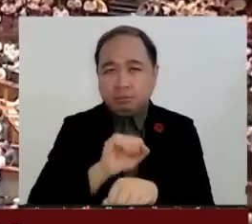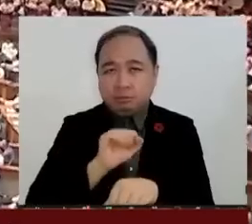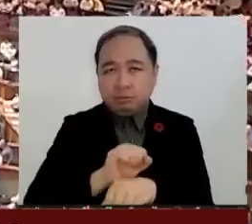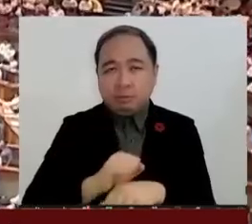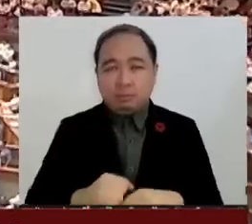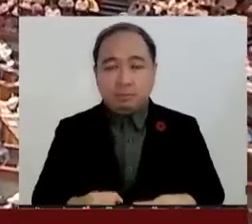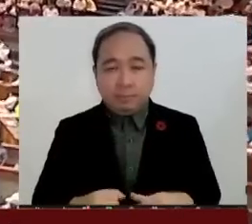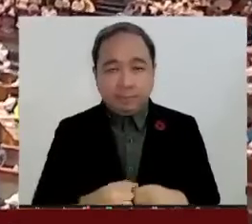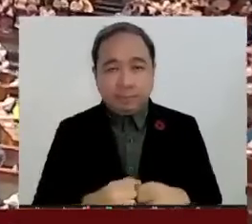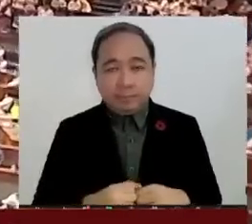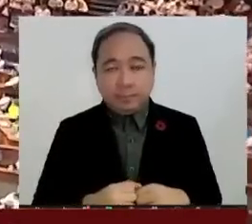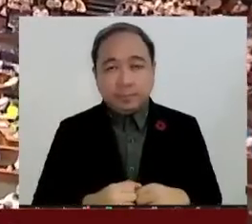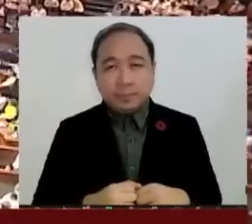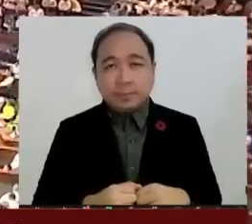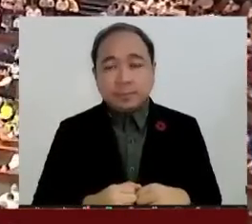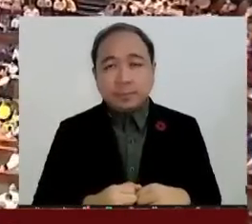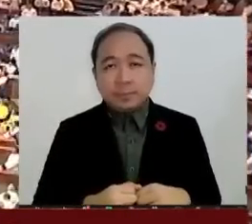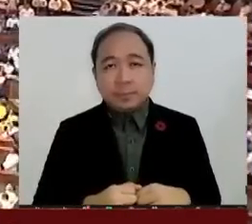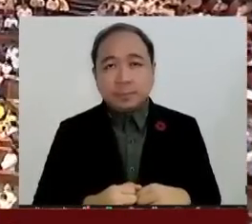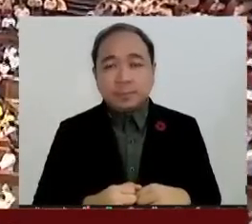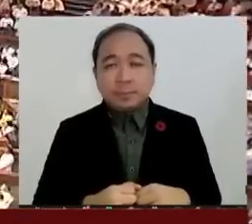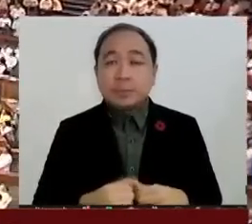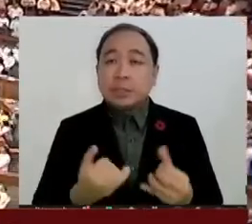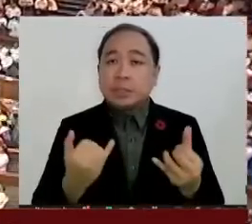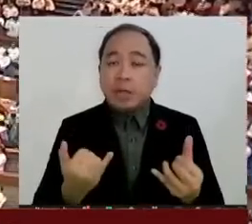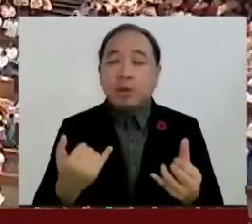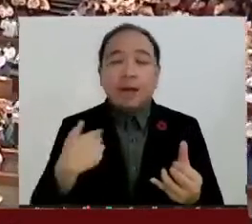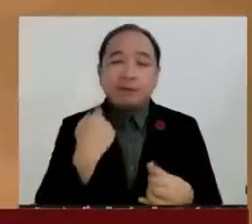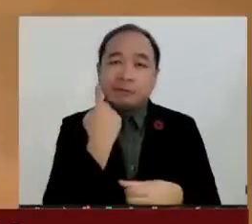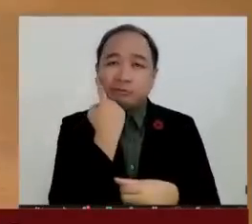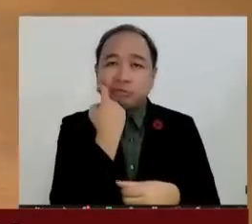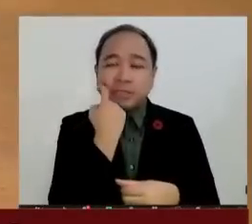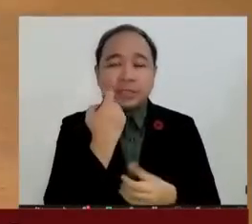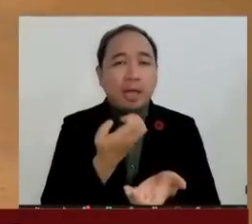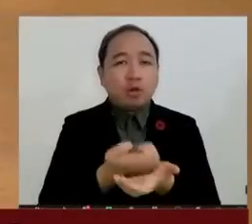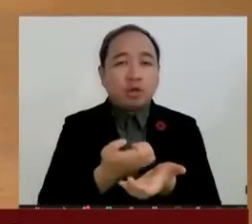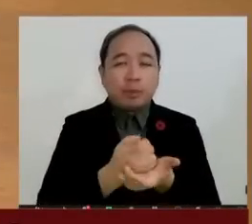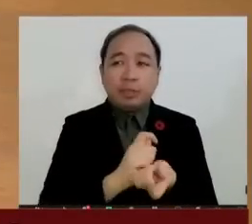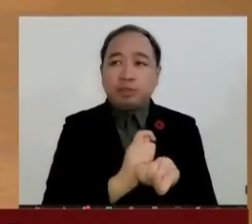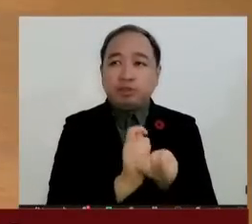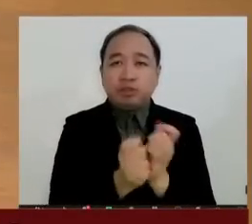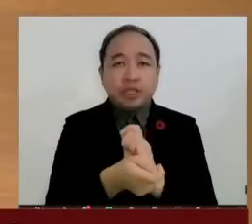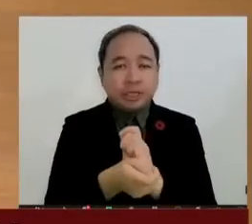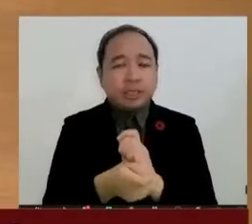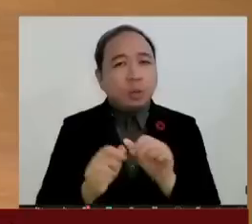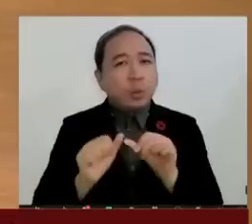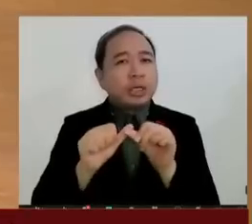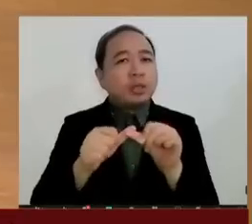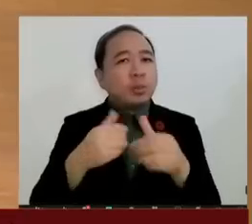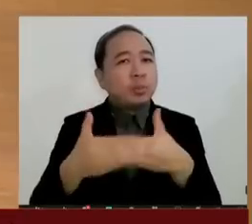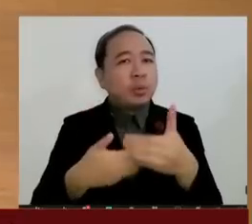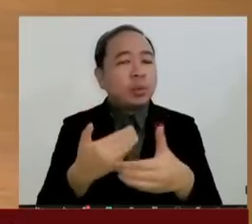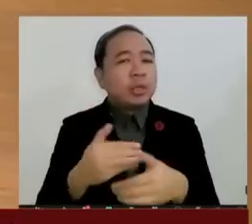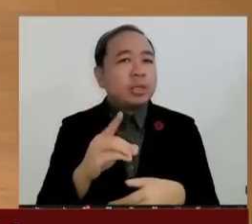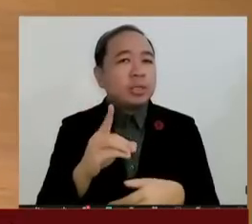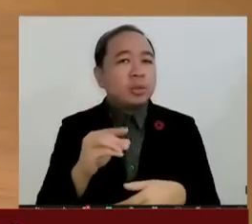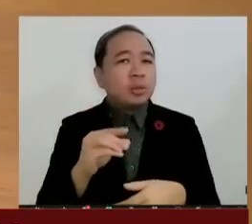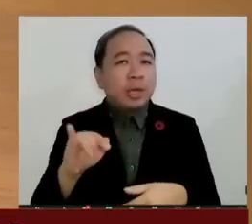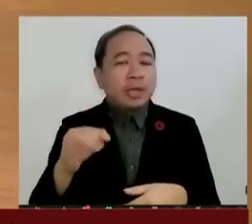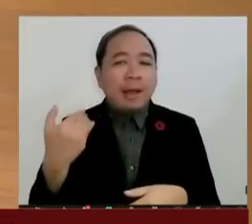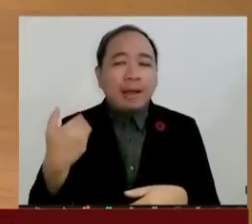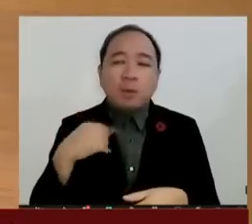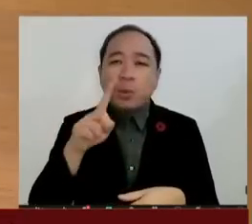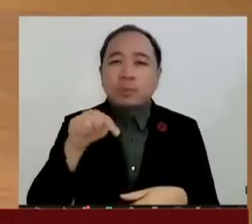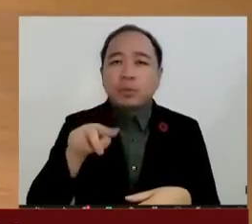The implementation of recent economic reforms is underway. BOI-approved investment projects have reached 1.2 trillion